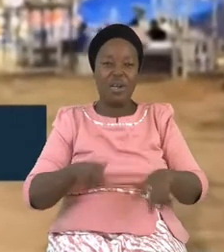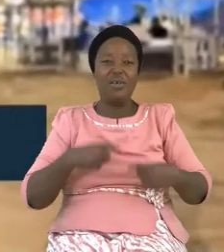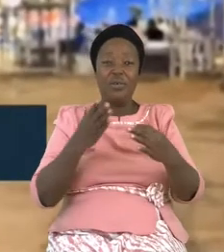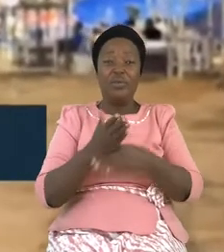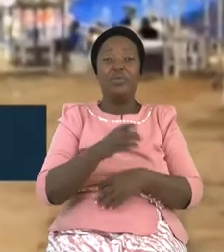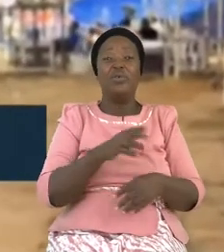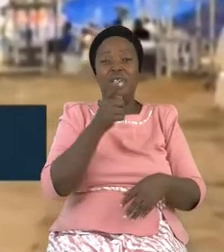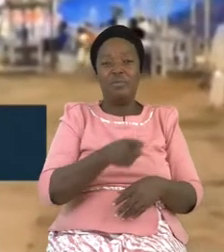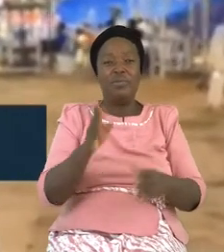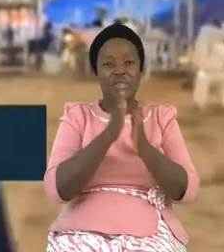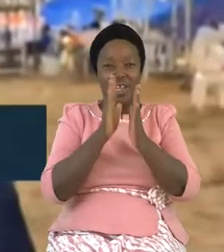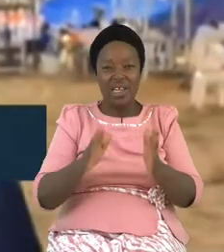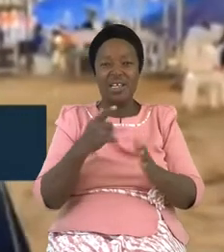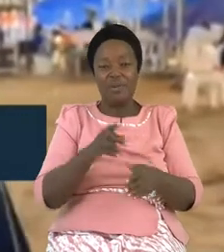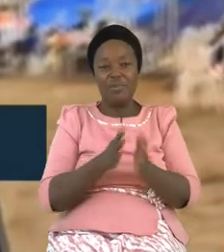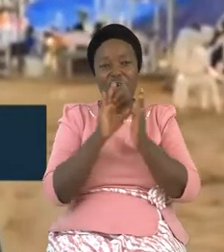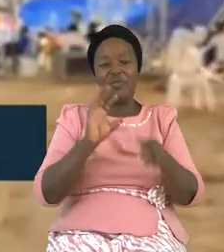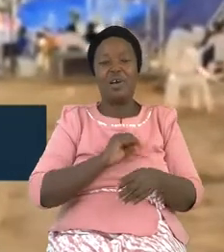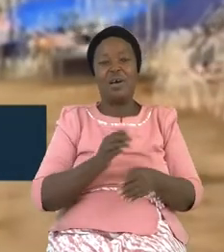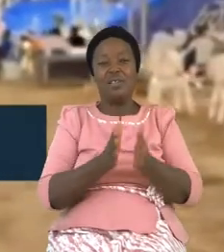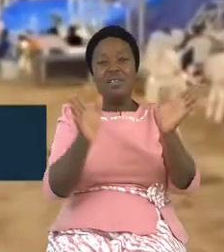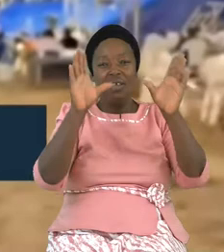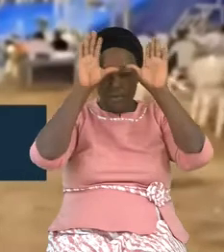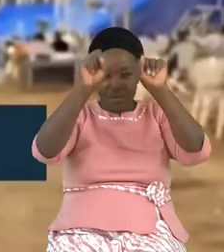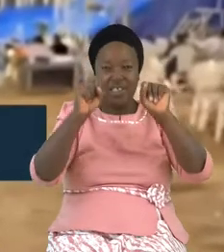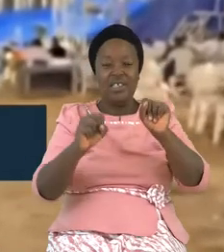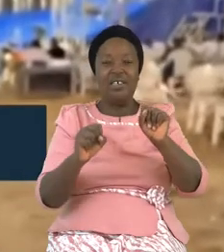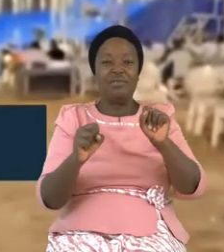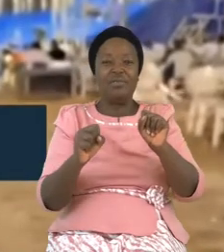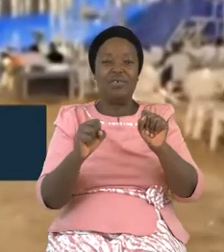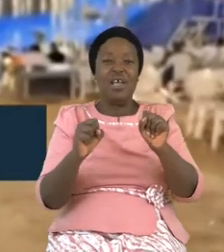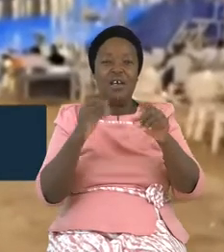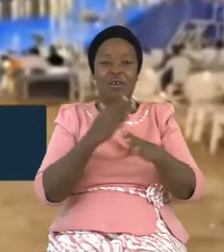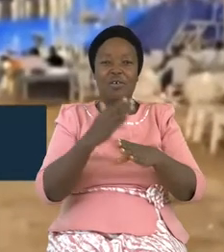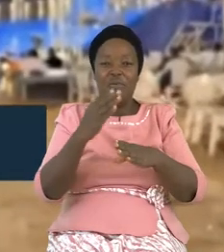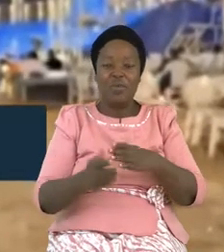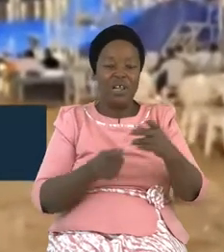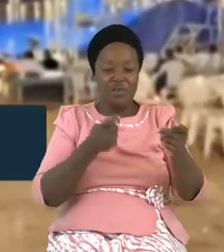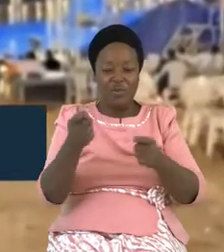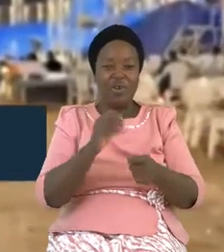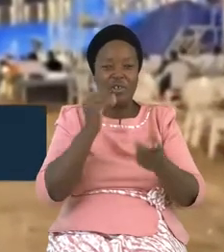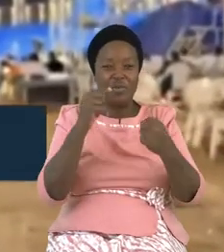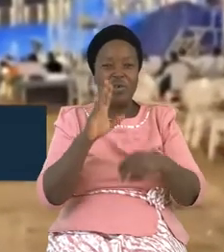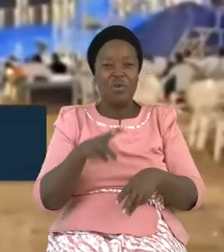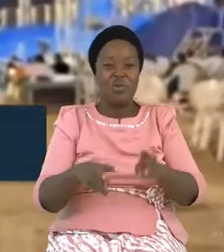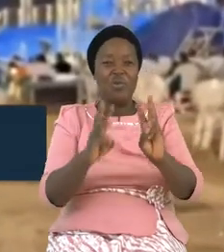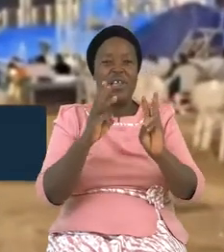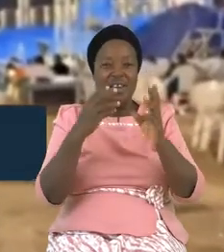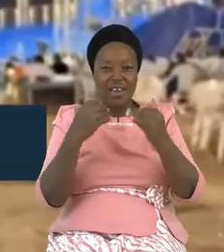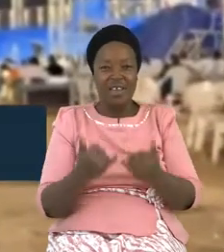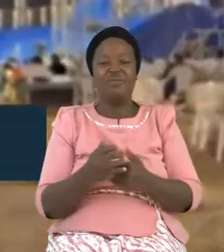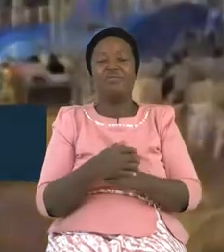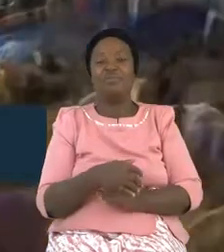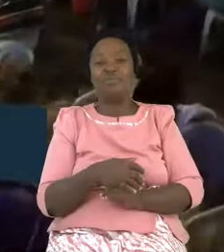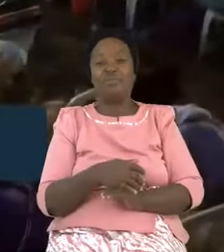Be expectant. Be ready. Complete dominion is coming your way. I would link you all back right now to the Alpha location. Thank